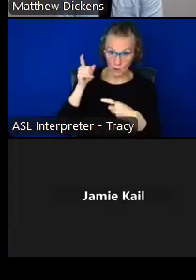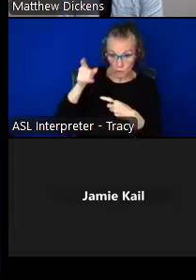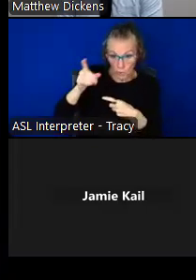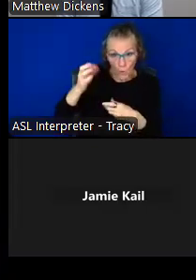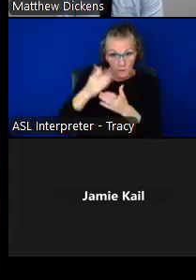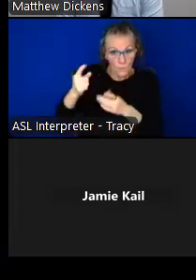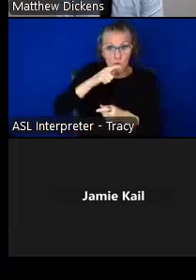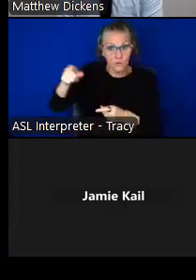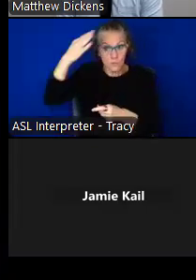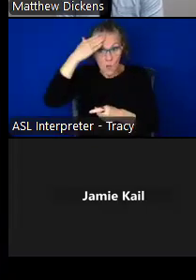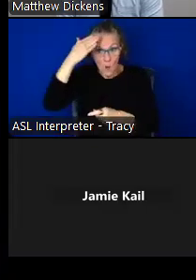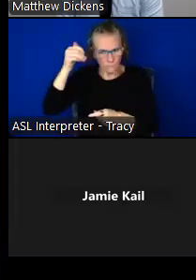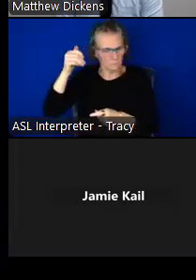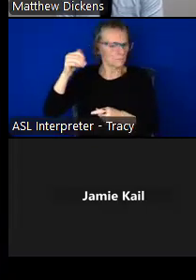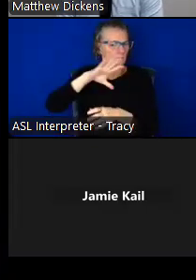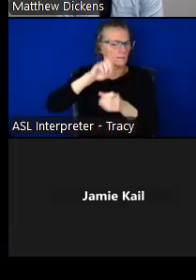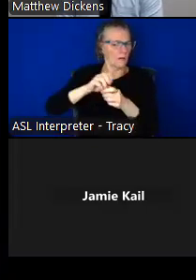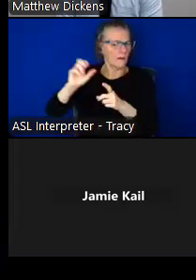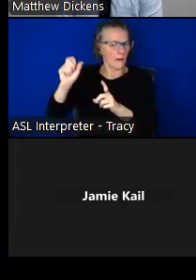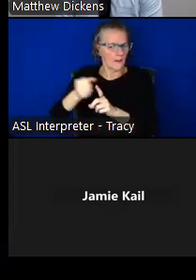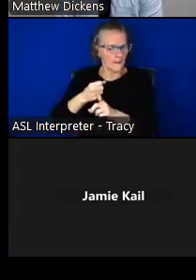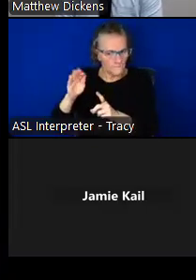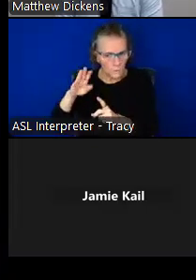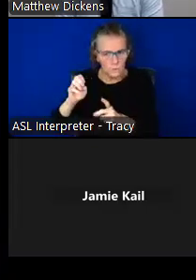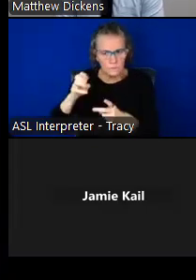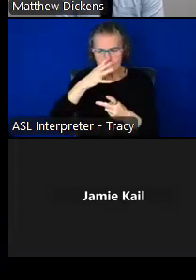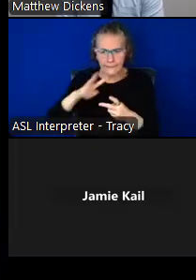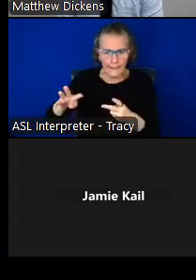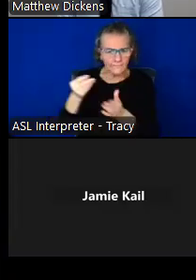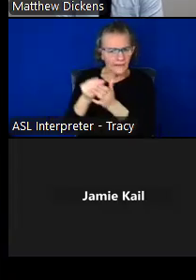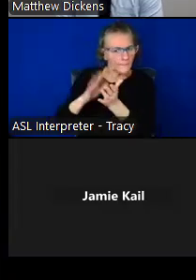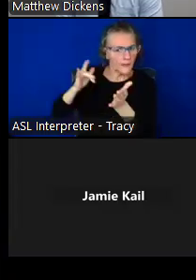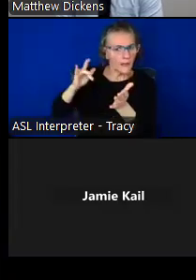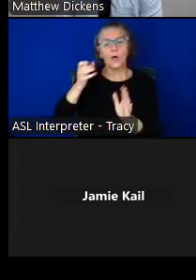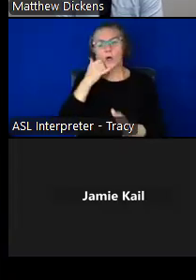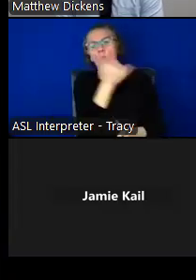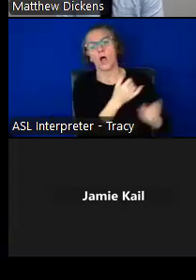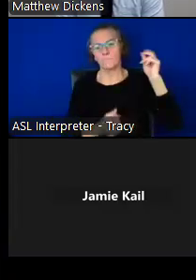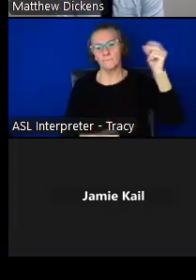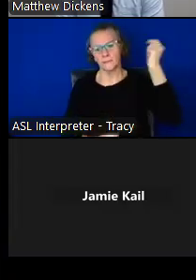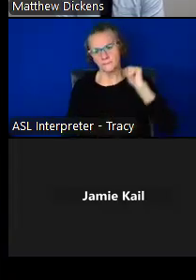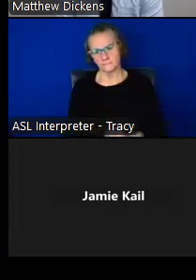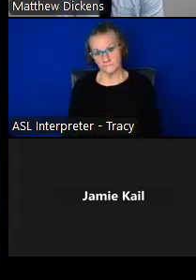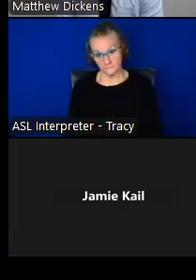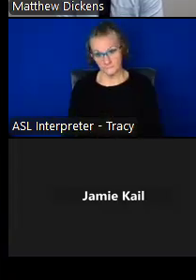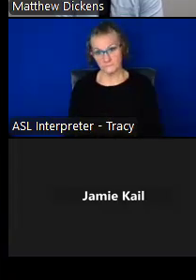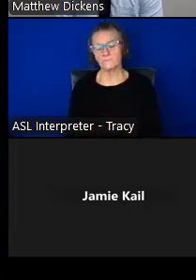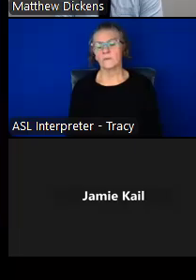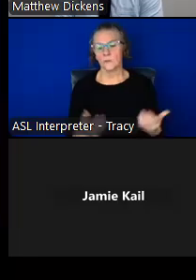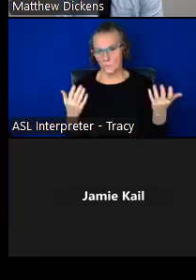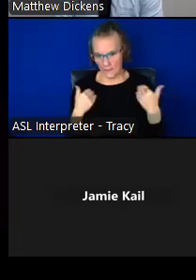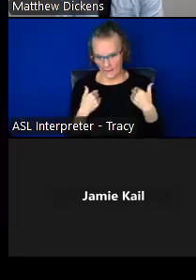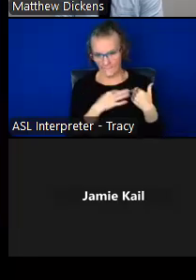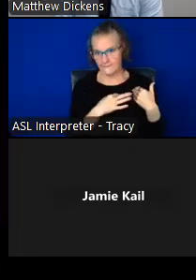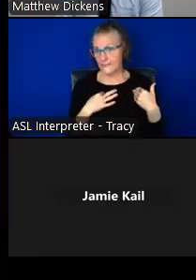someone you know is being abused, neglected, or financially exploited, call us immediately. We have staff